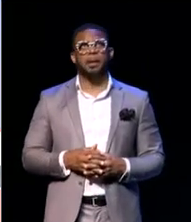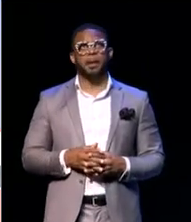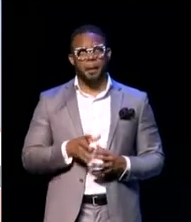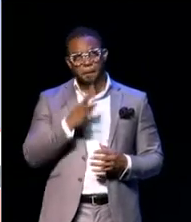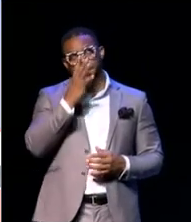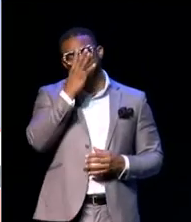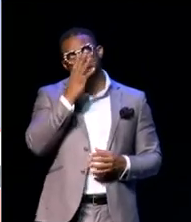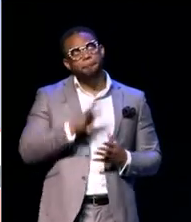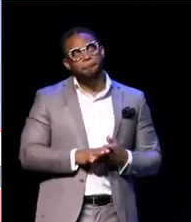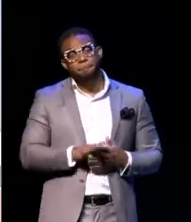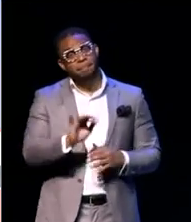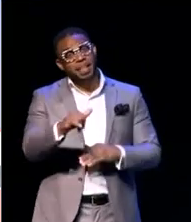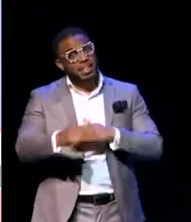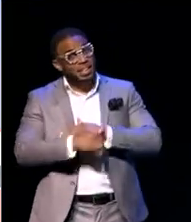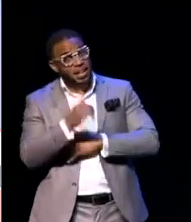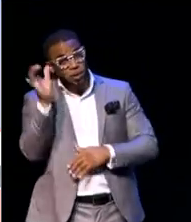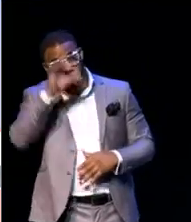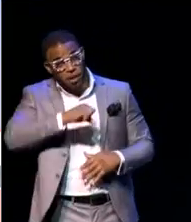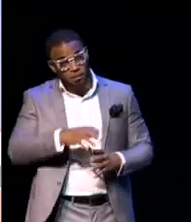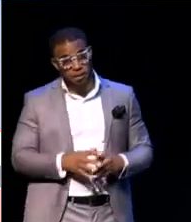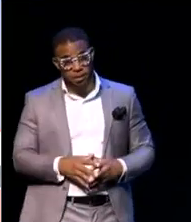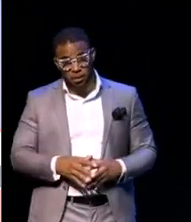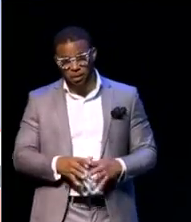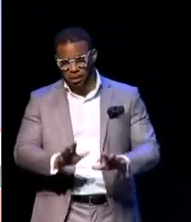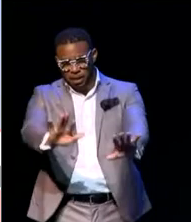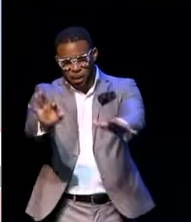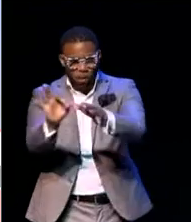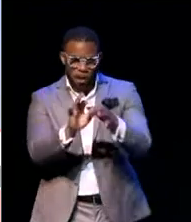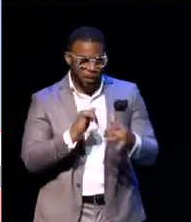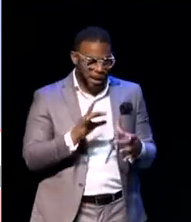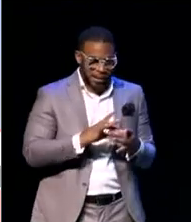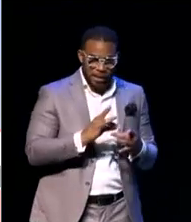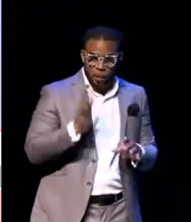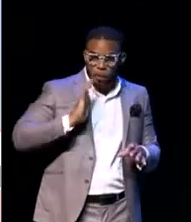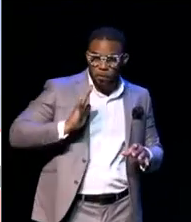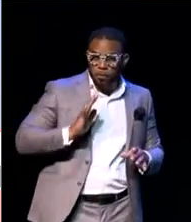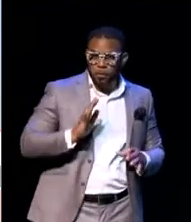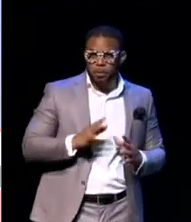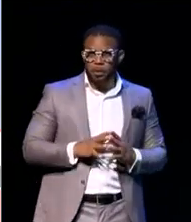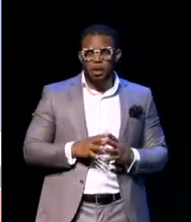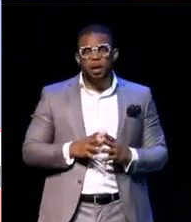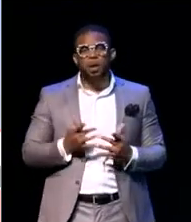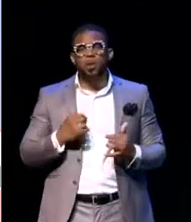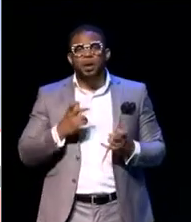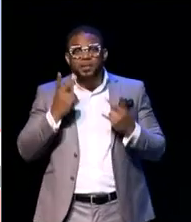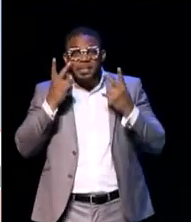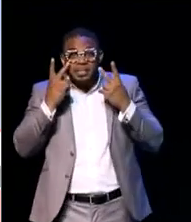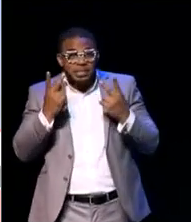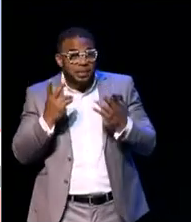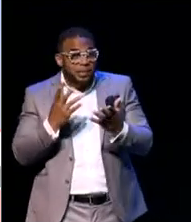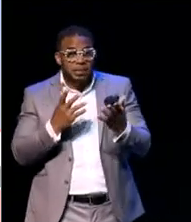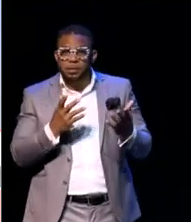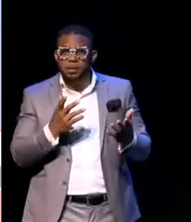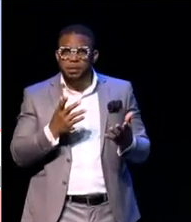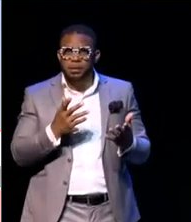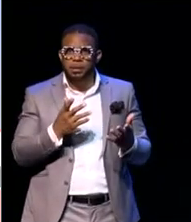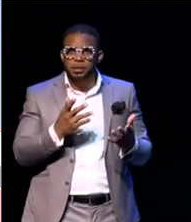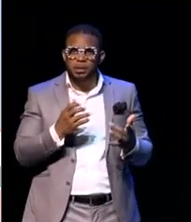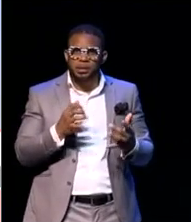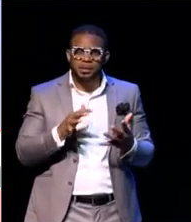That's a dangerous assumption, and it relates to what I said before. We have seen